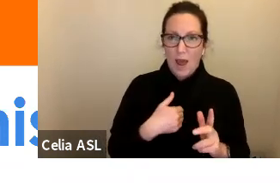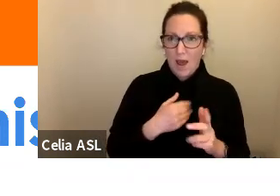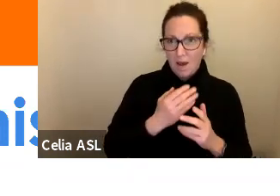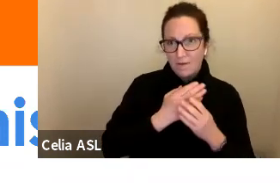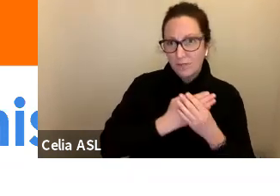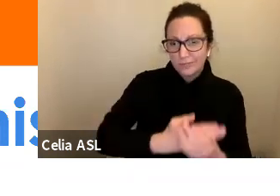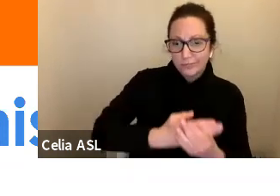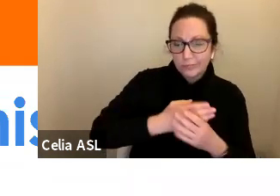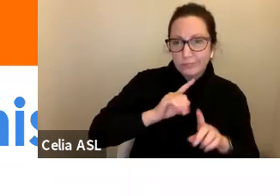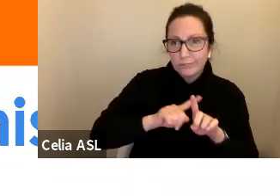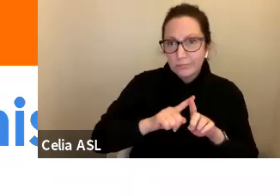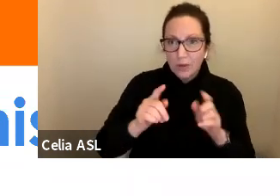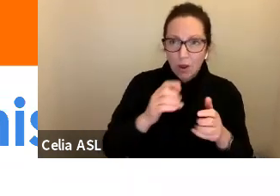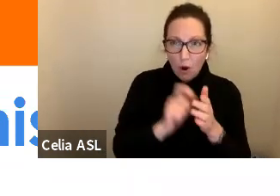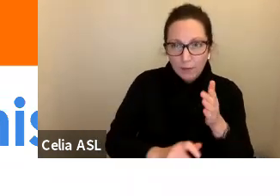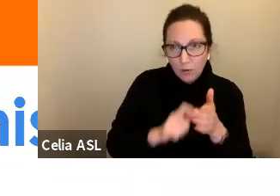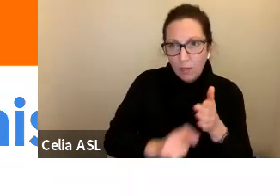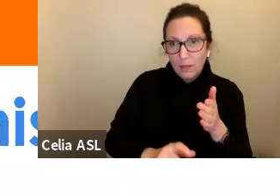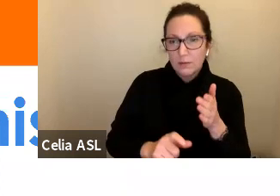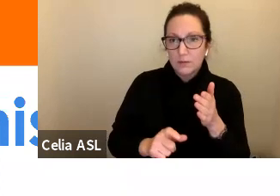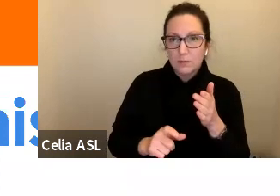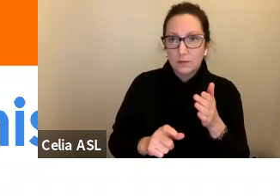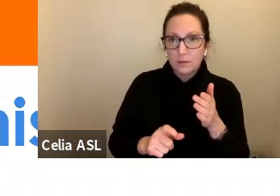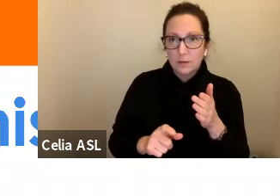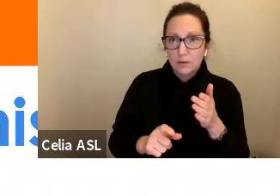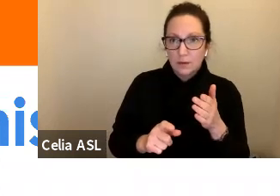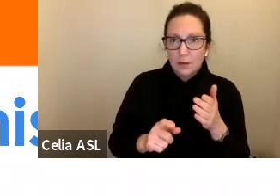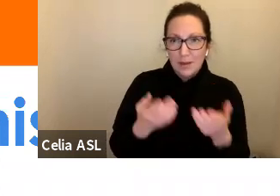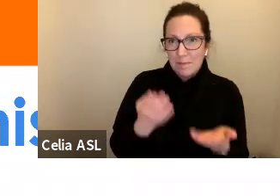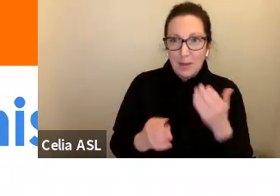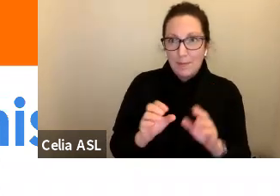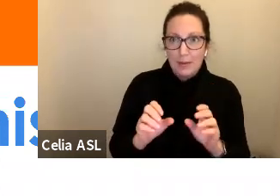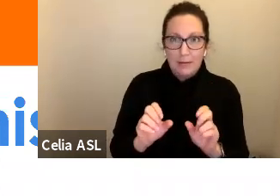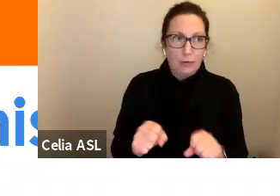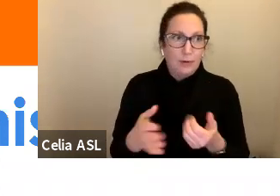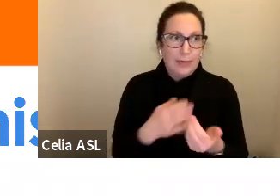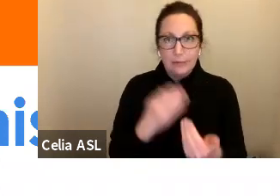to be in a situation where where we pull some and don't pull all. So